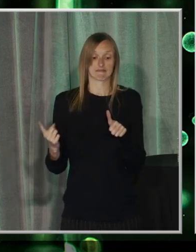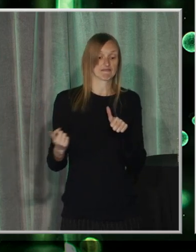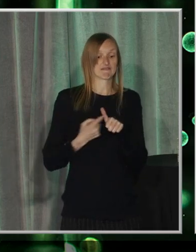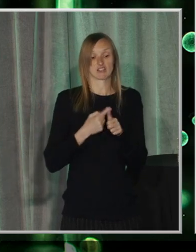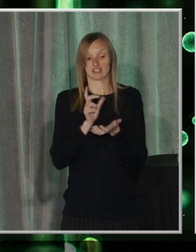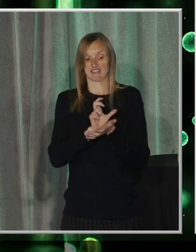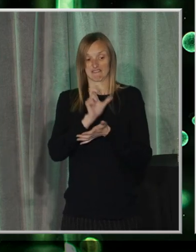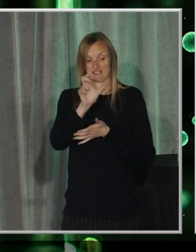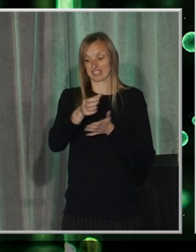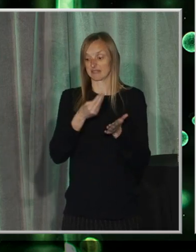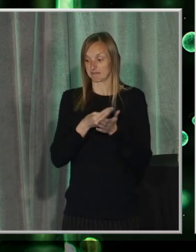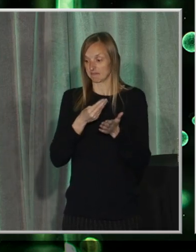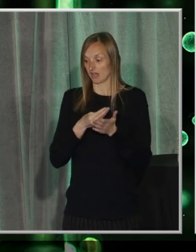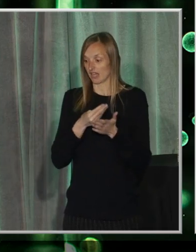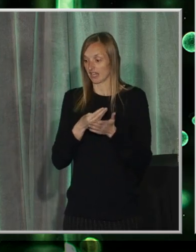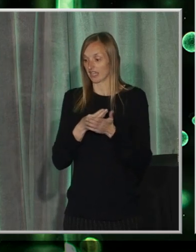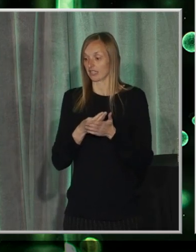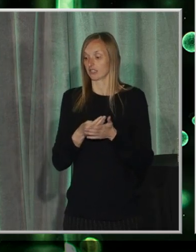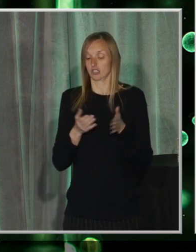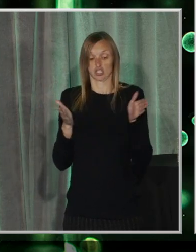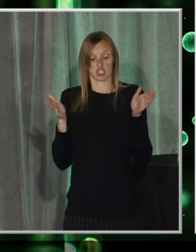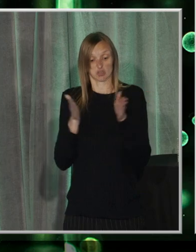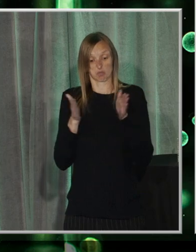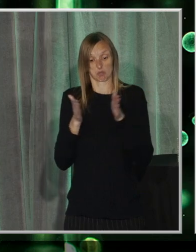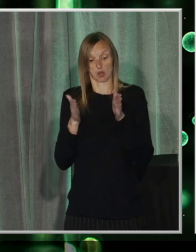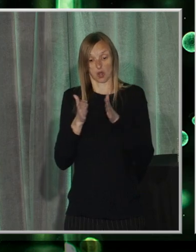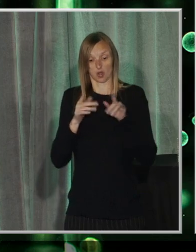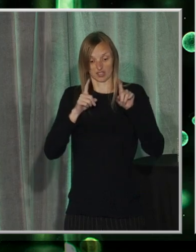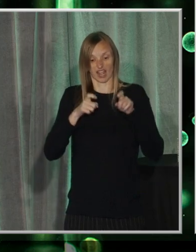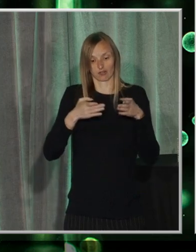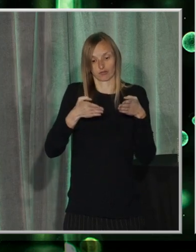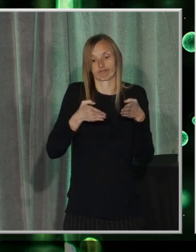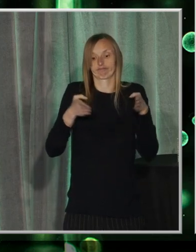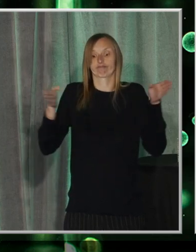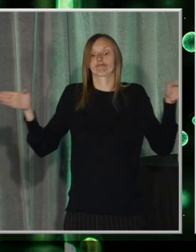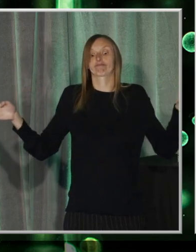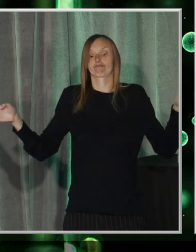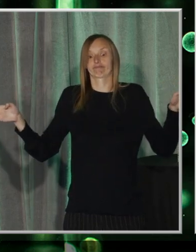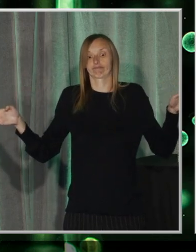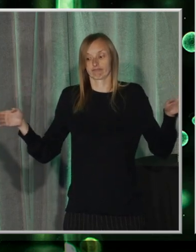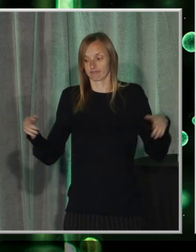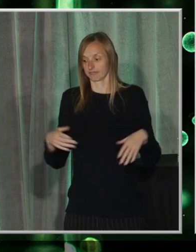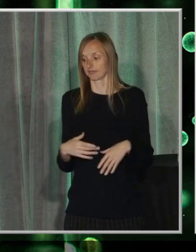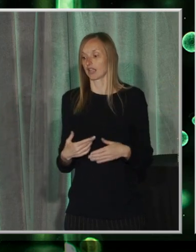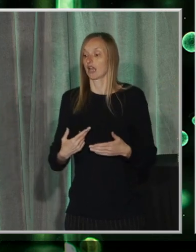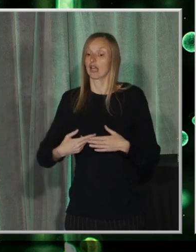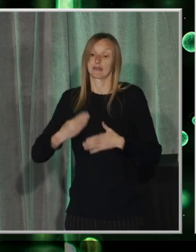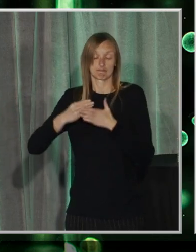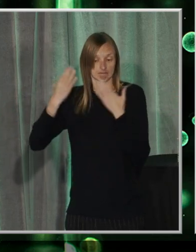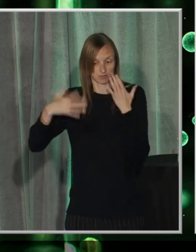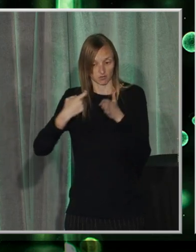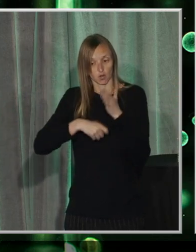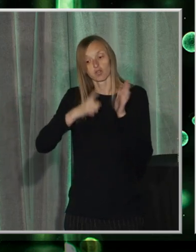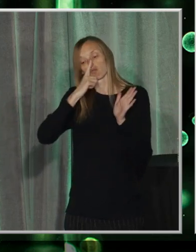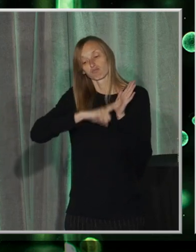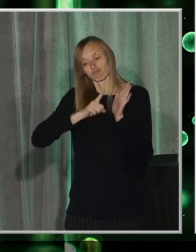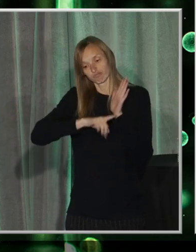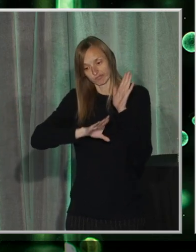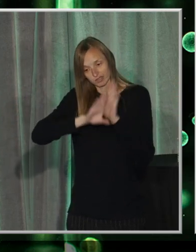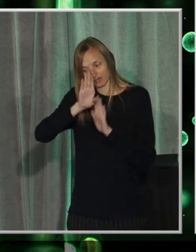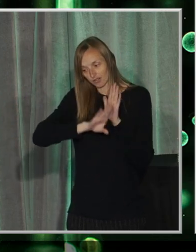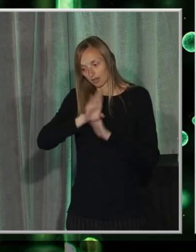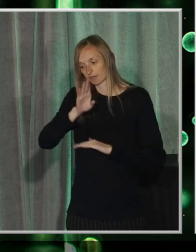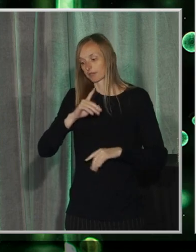investment, upscaling from small-scale trials, high cost of R&D. However,